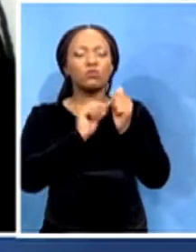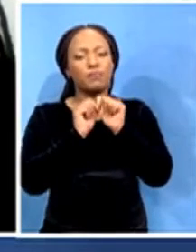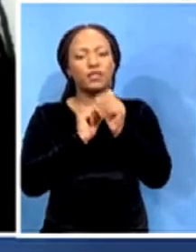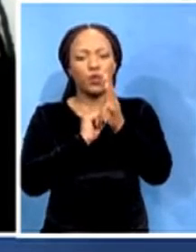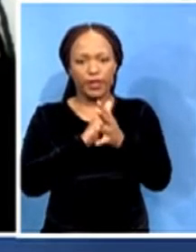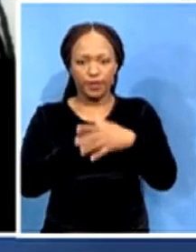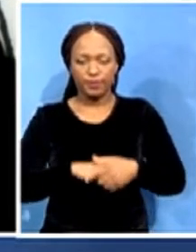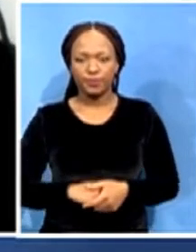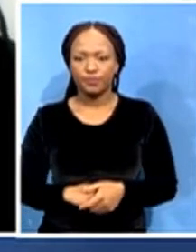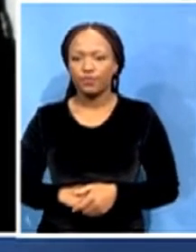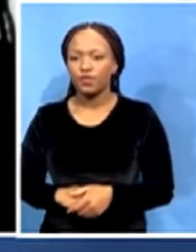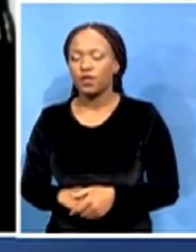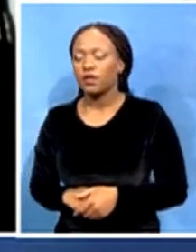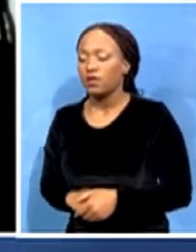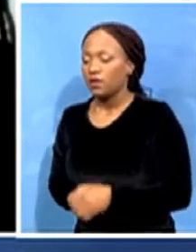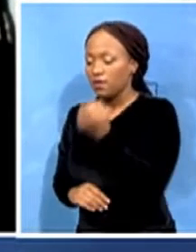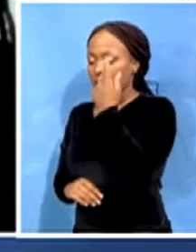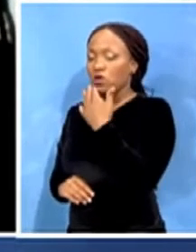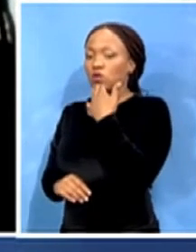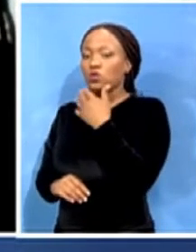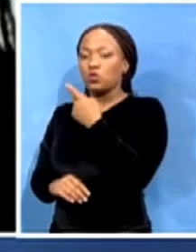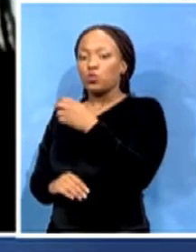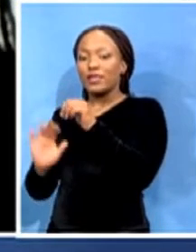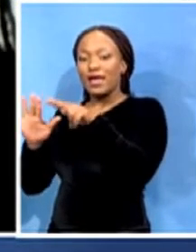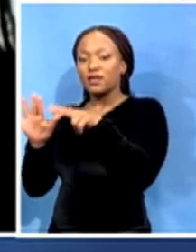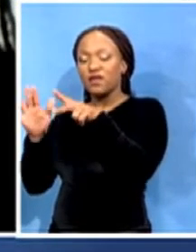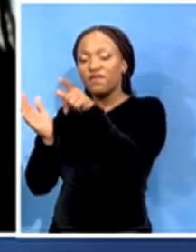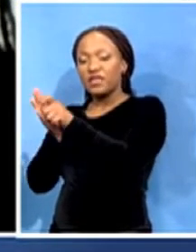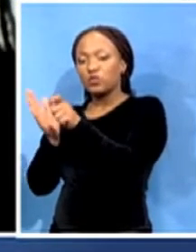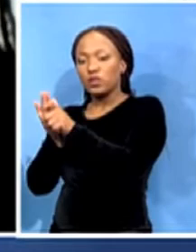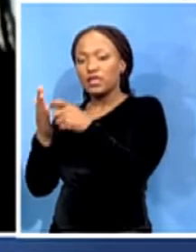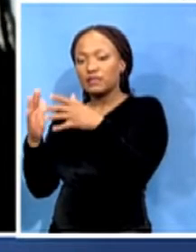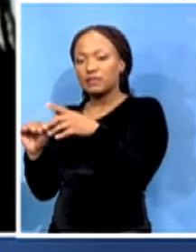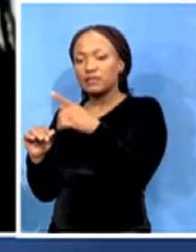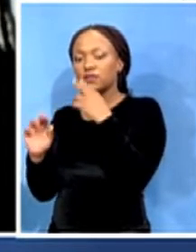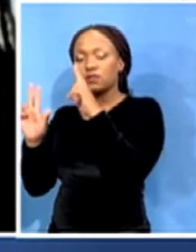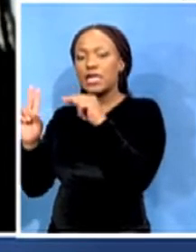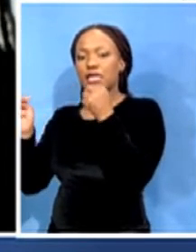the inclusion of DSTEM in the national anthem. Tell us more about that.